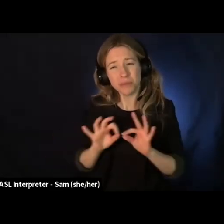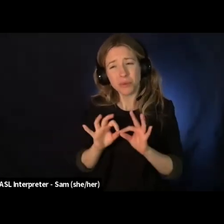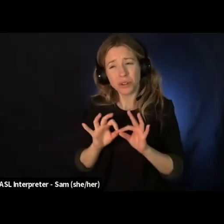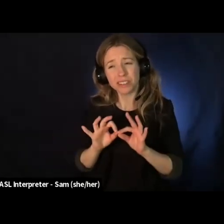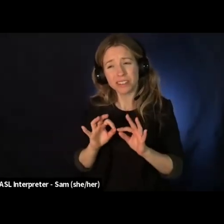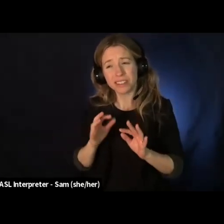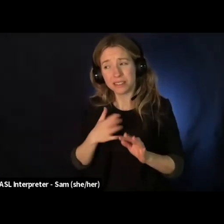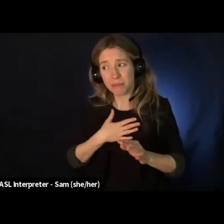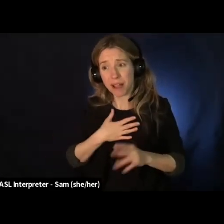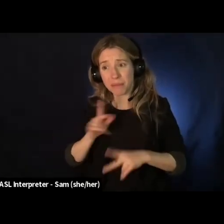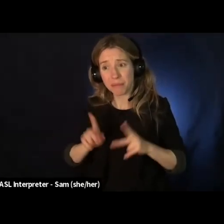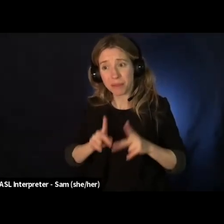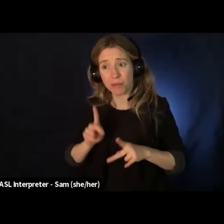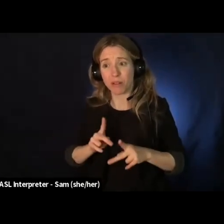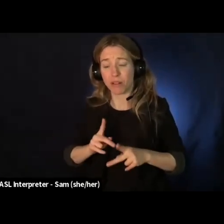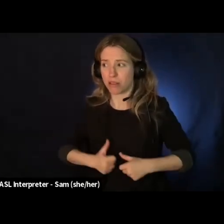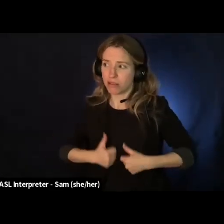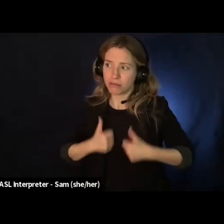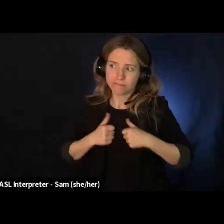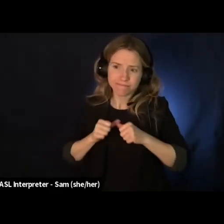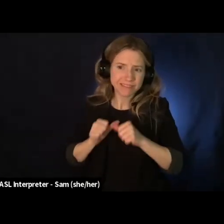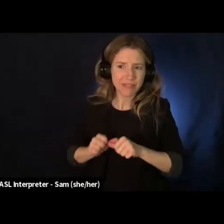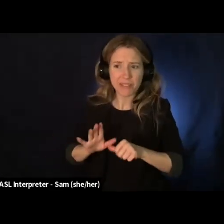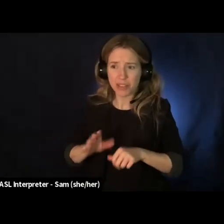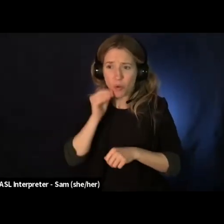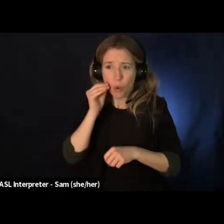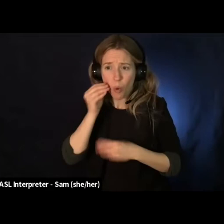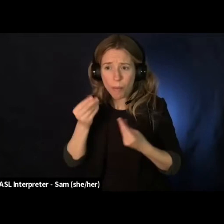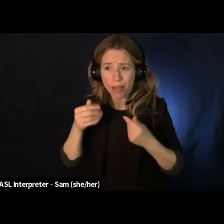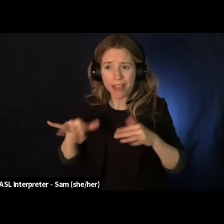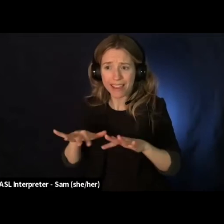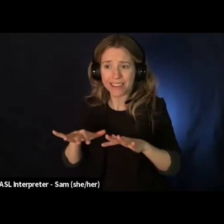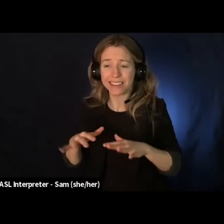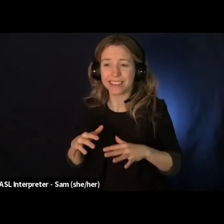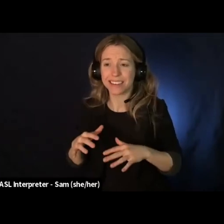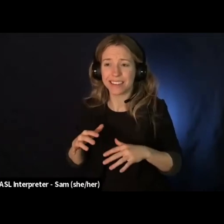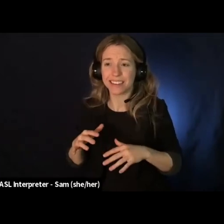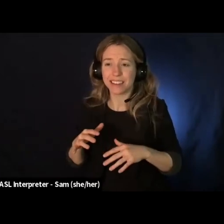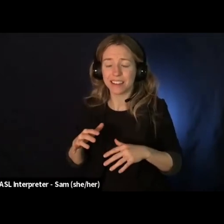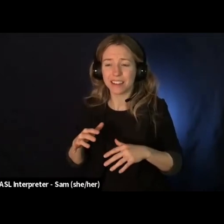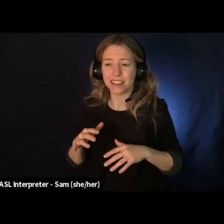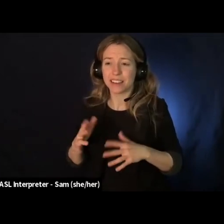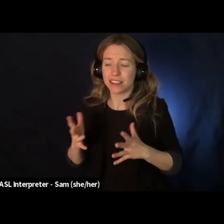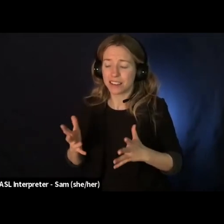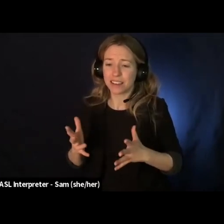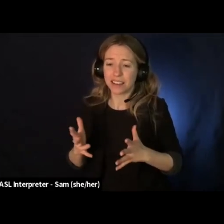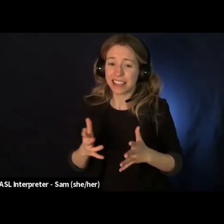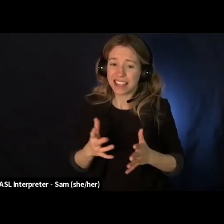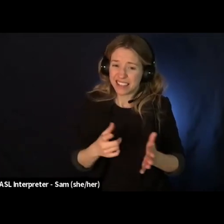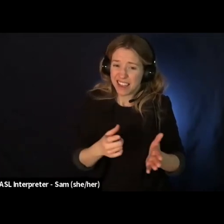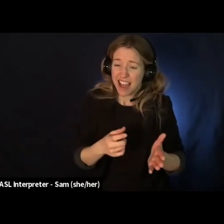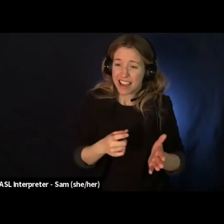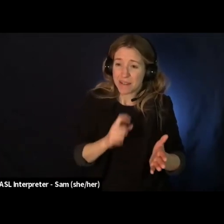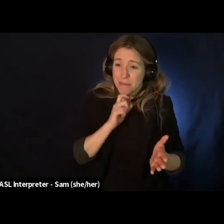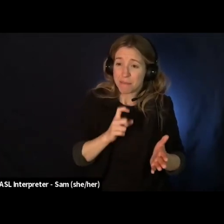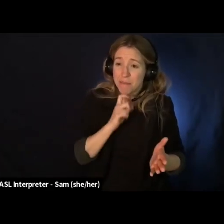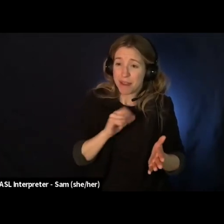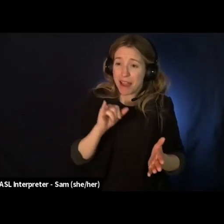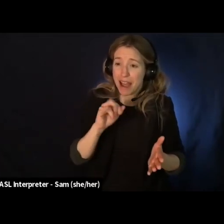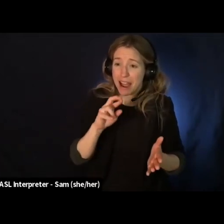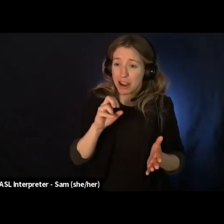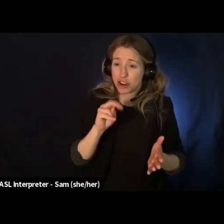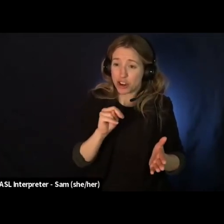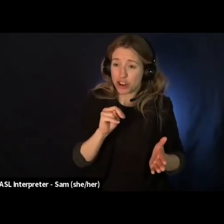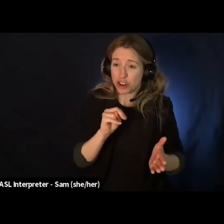survived in their homeland and laid our hands upon the iron for the first 900 cannonballs of